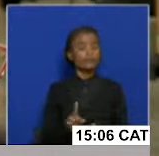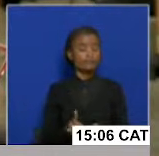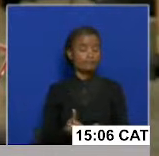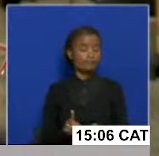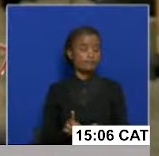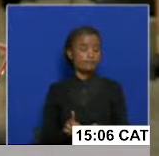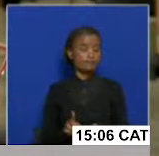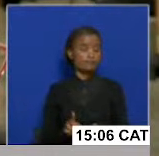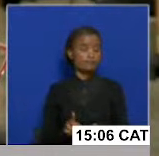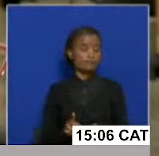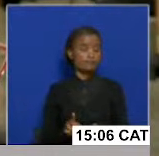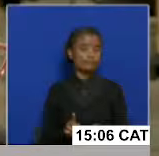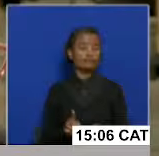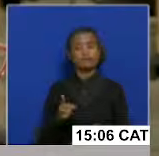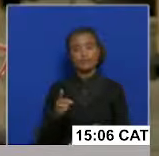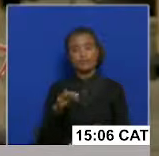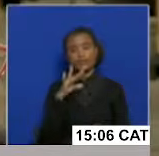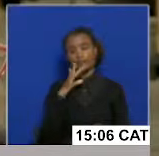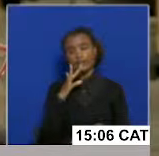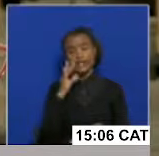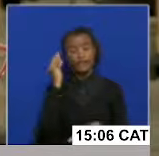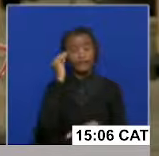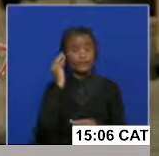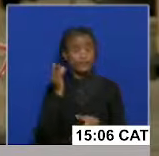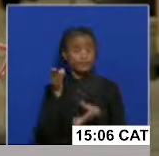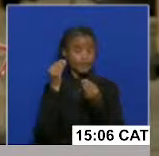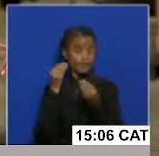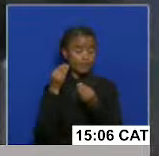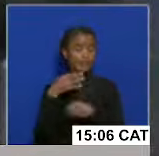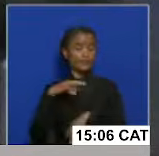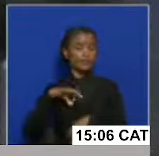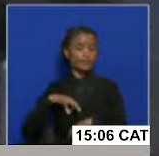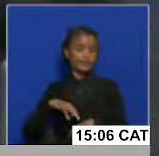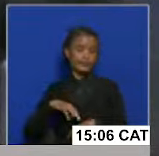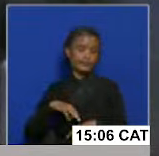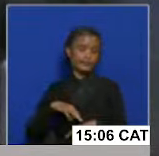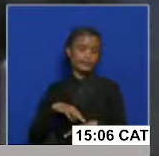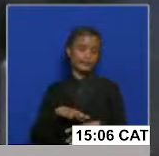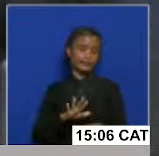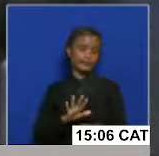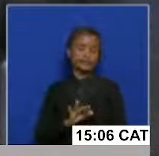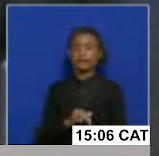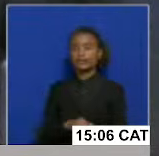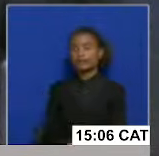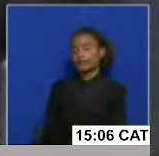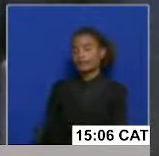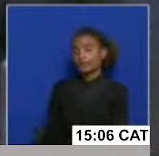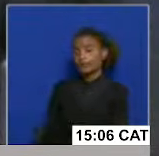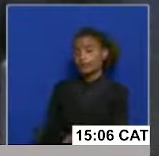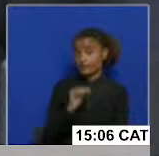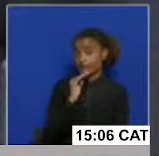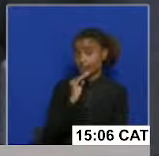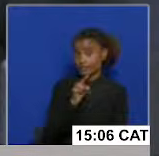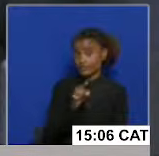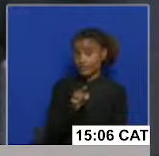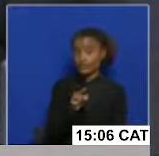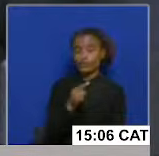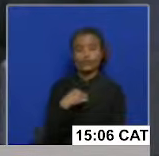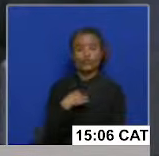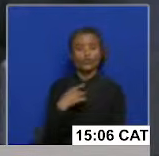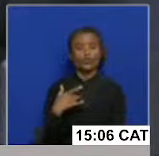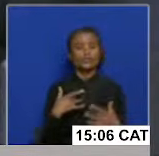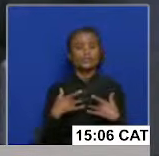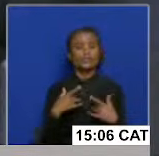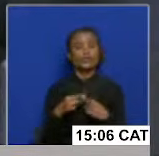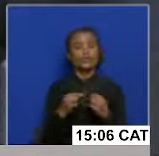after the information. My apology. So all you care about was to rob somebody and sell the